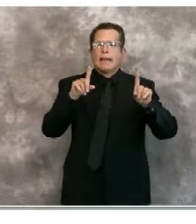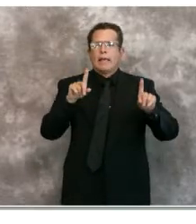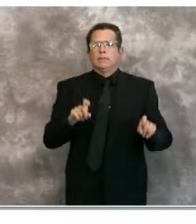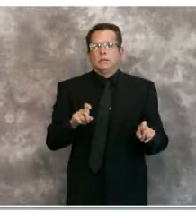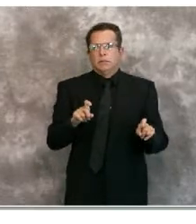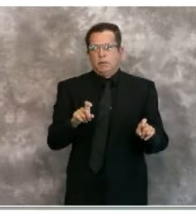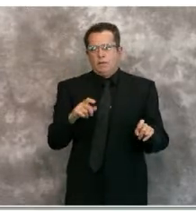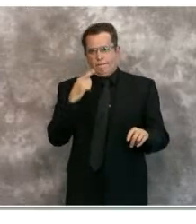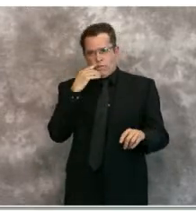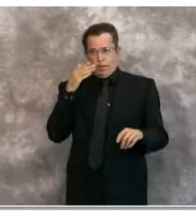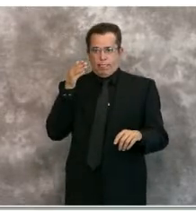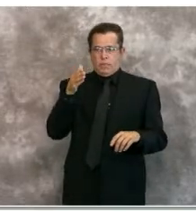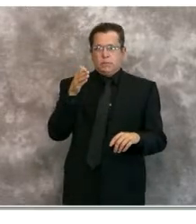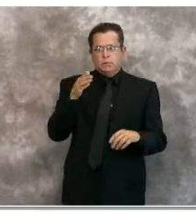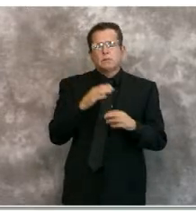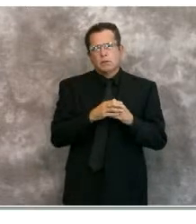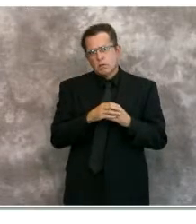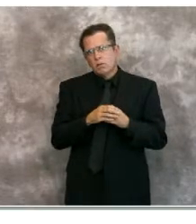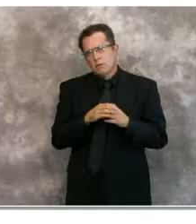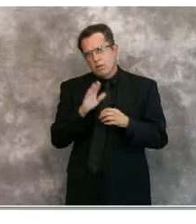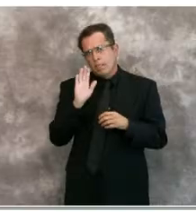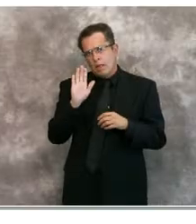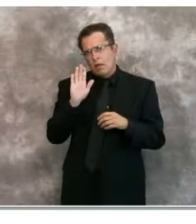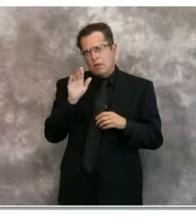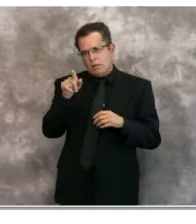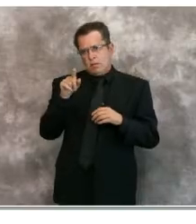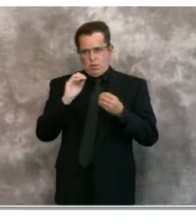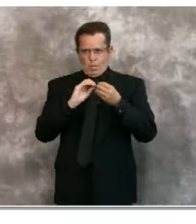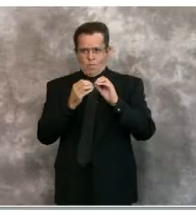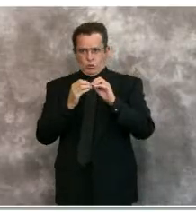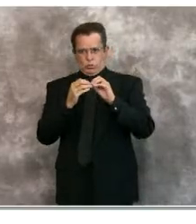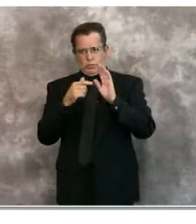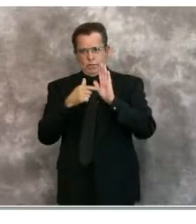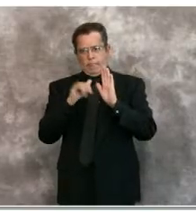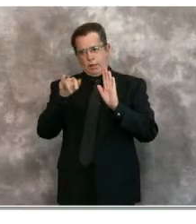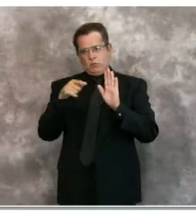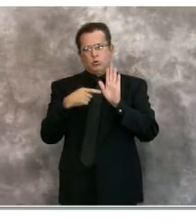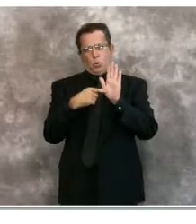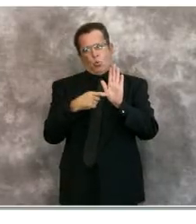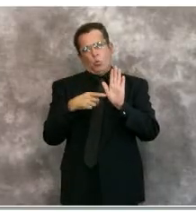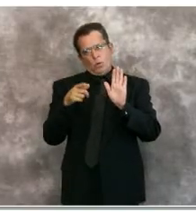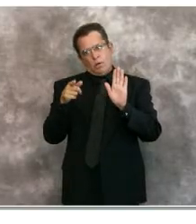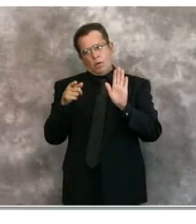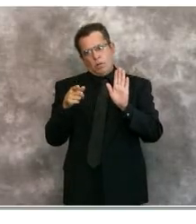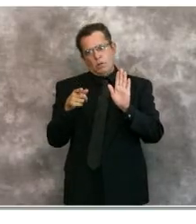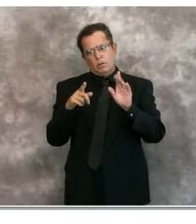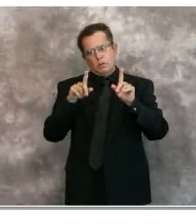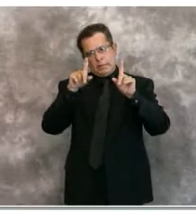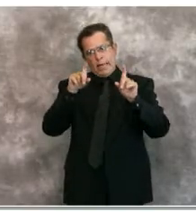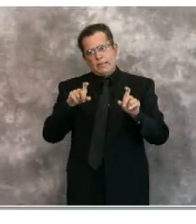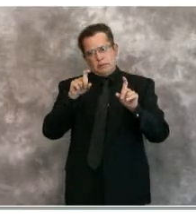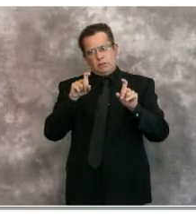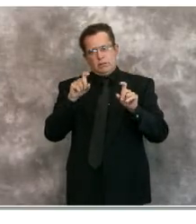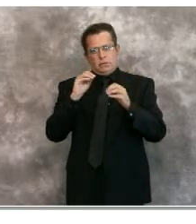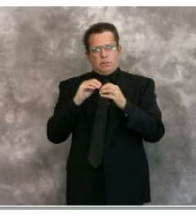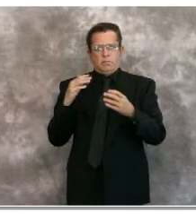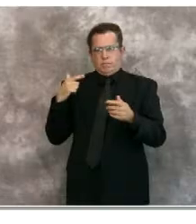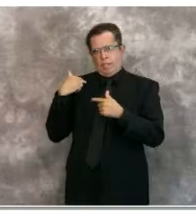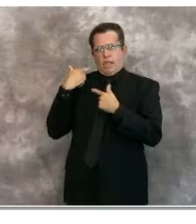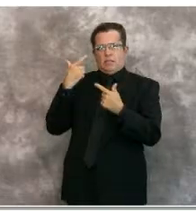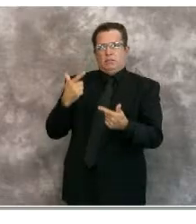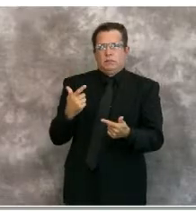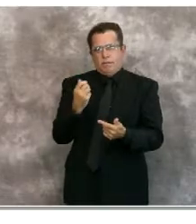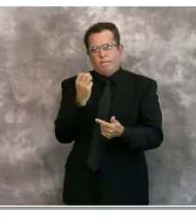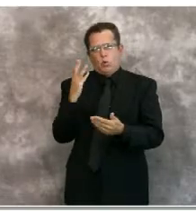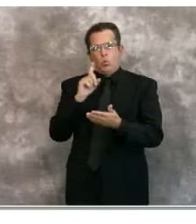for this slide, this is showing tests for the past couple of weeks,